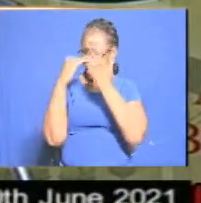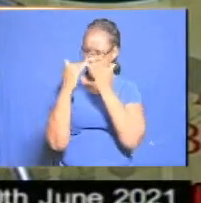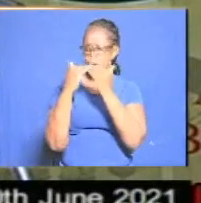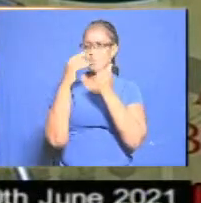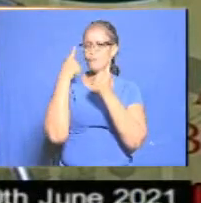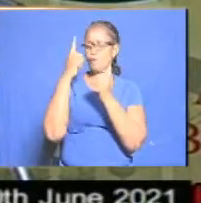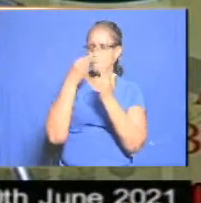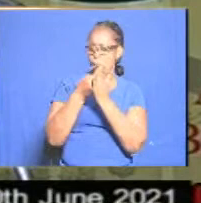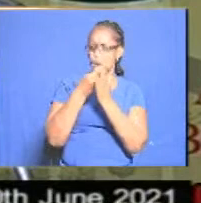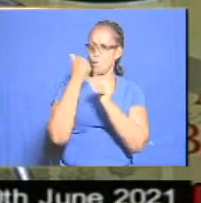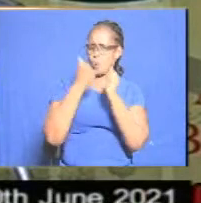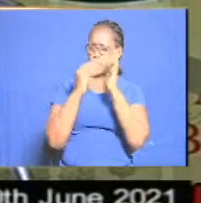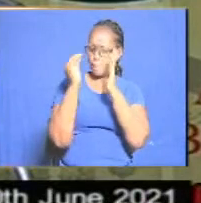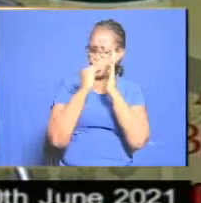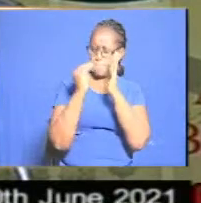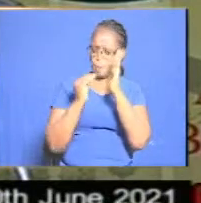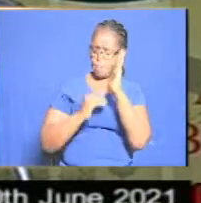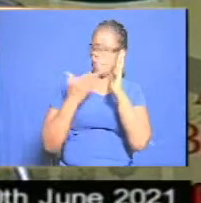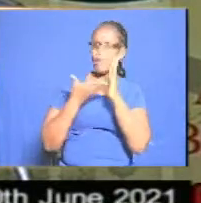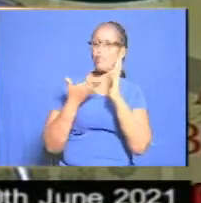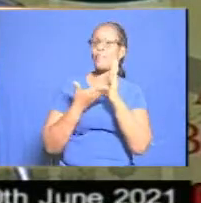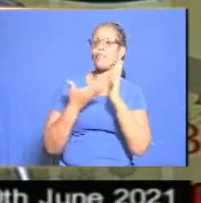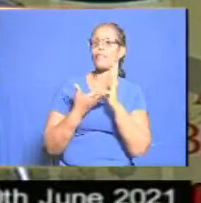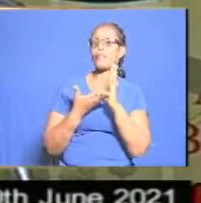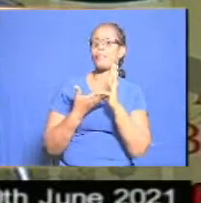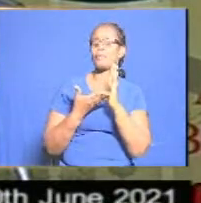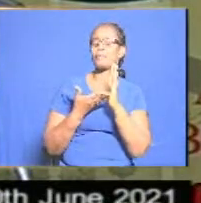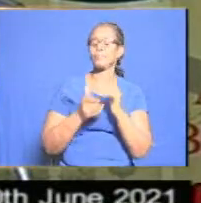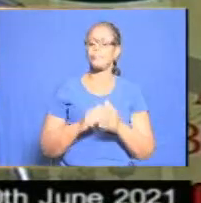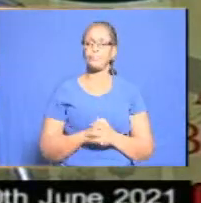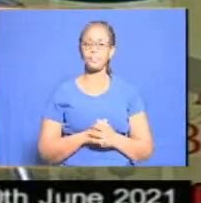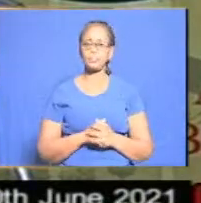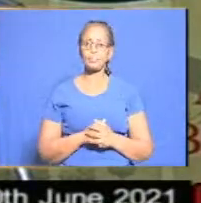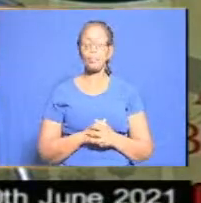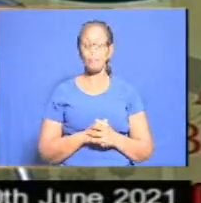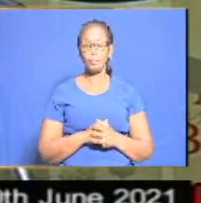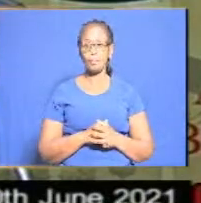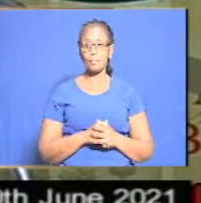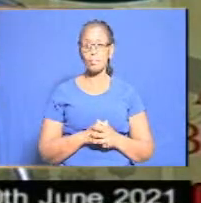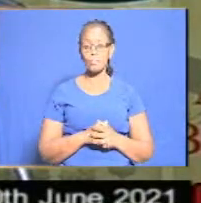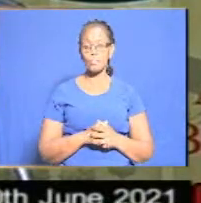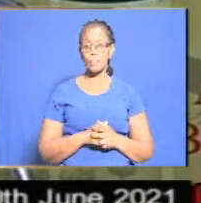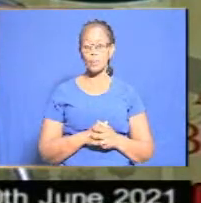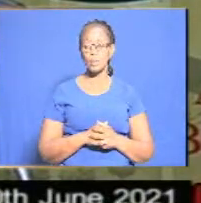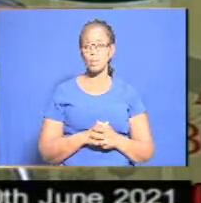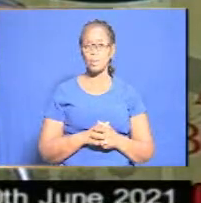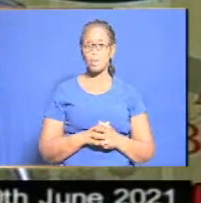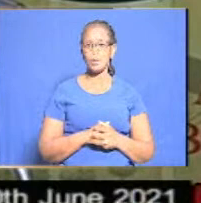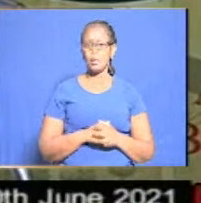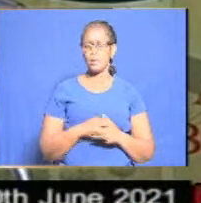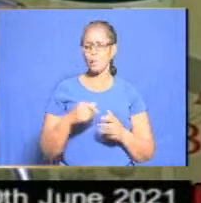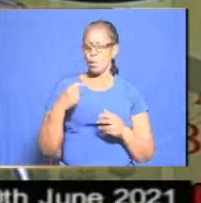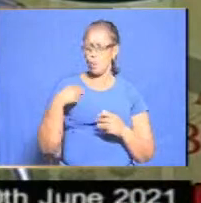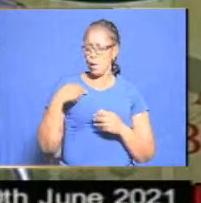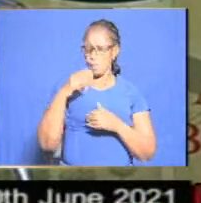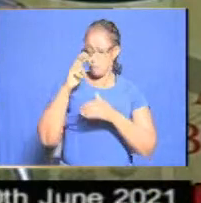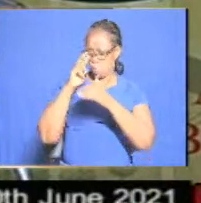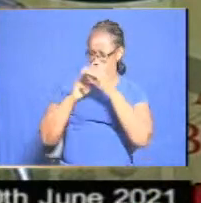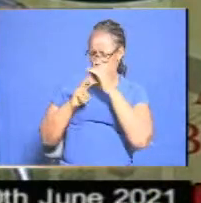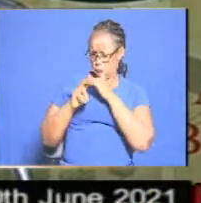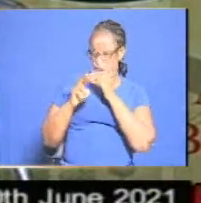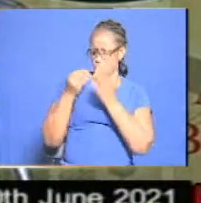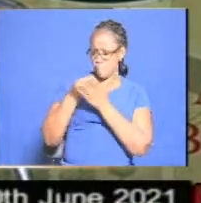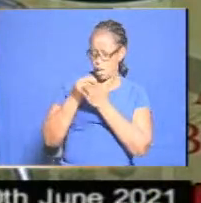so as to manage and stabilize public debt. Mr. Speaker, given the projected revenues and grants against the